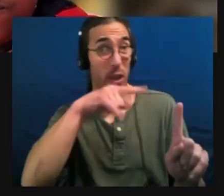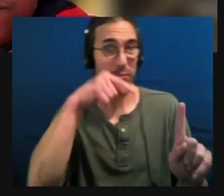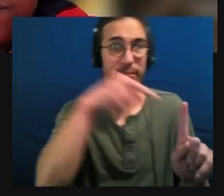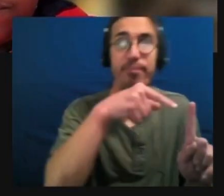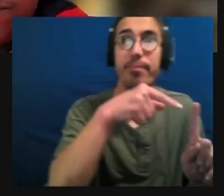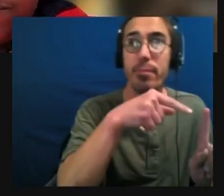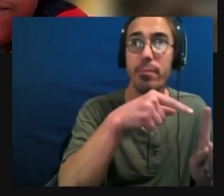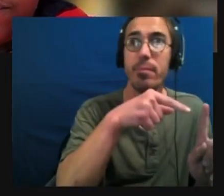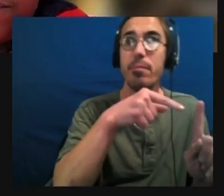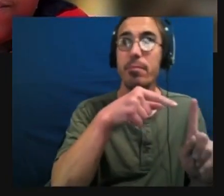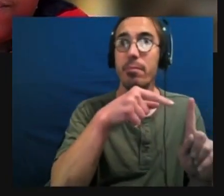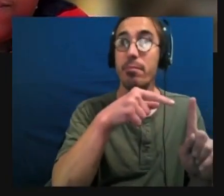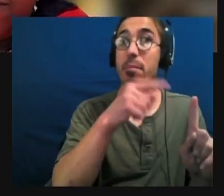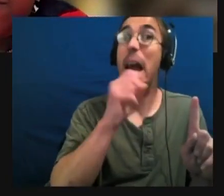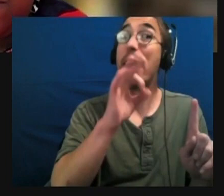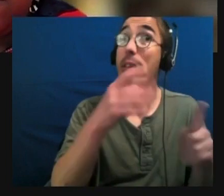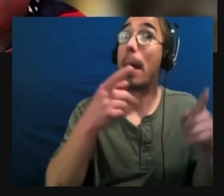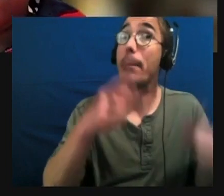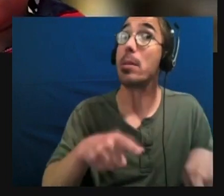going on, I think